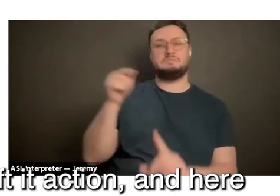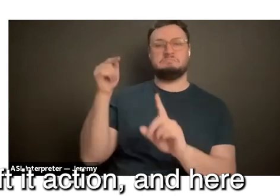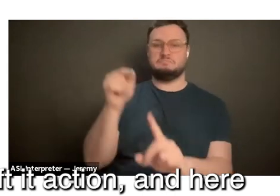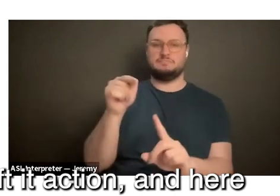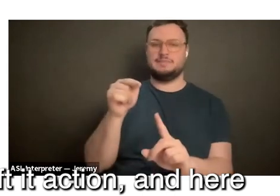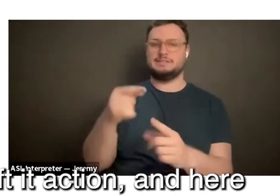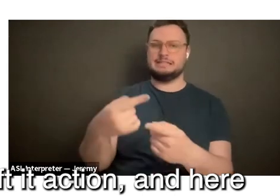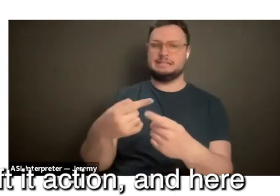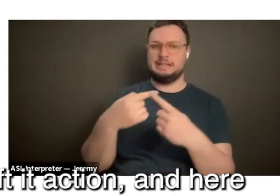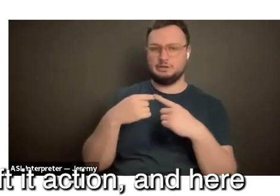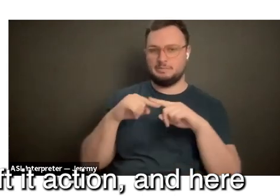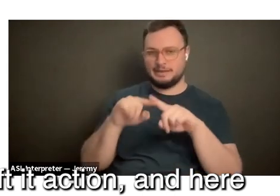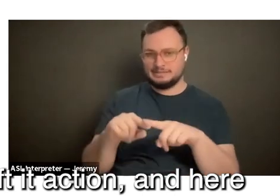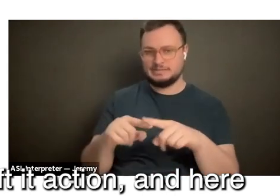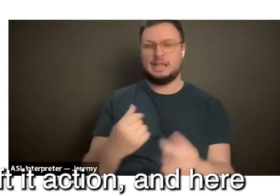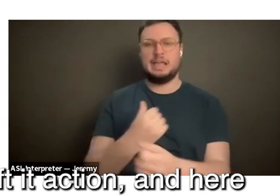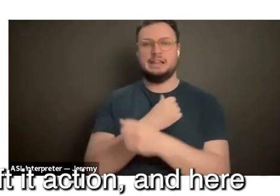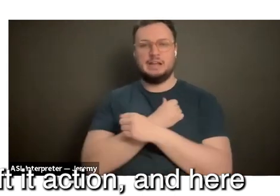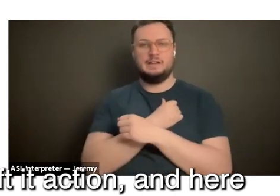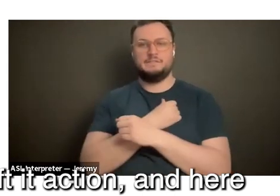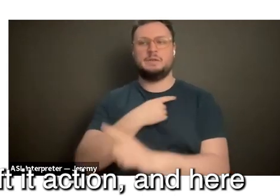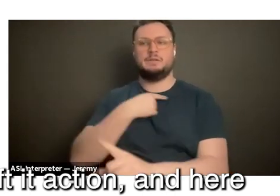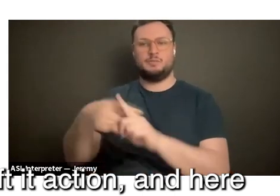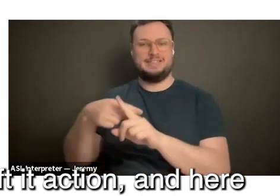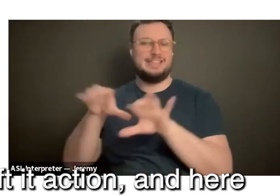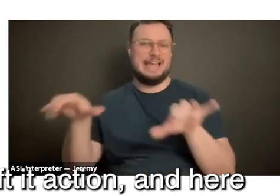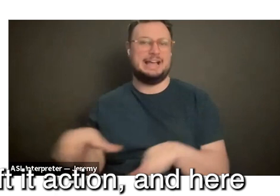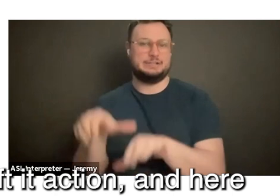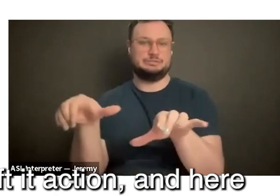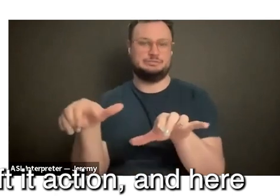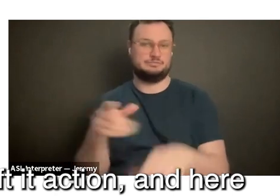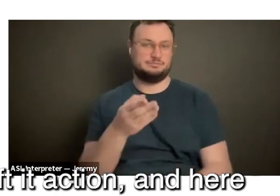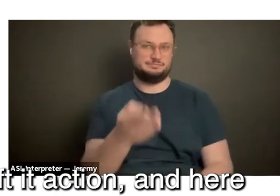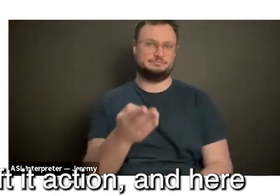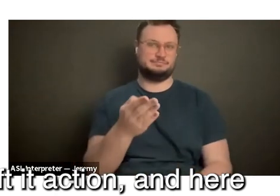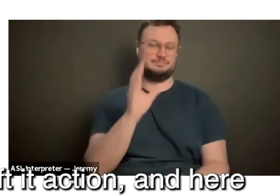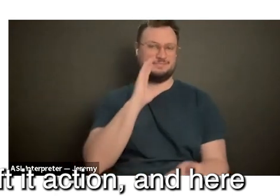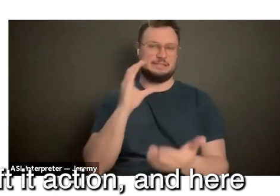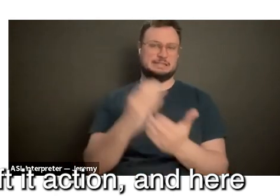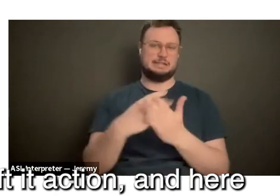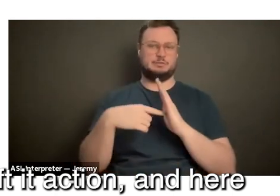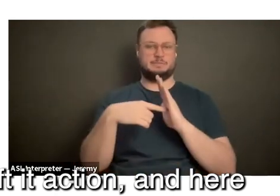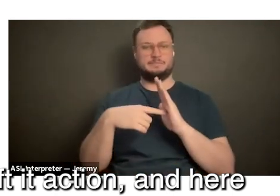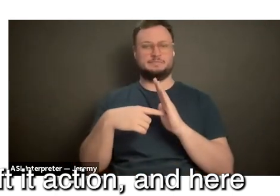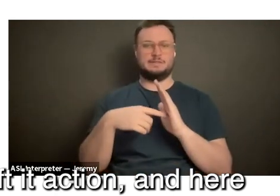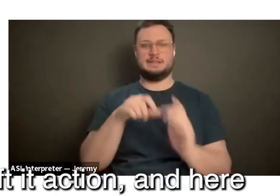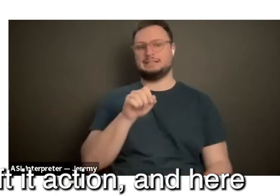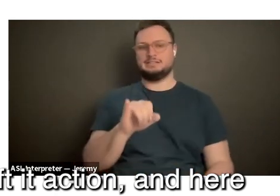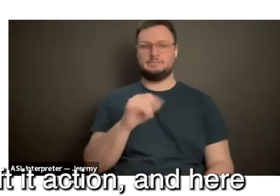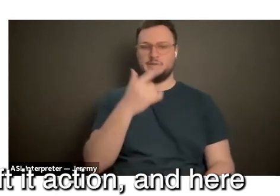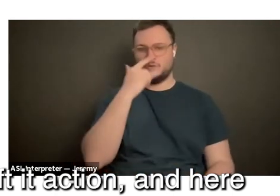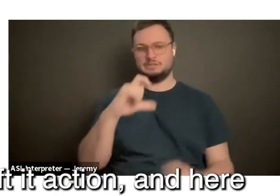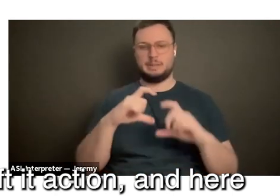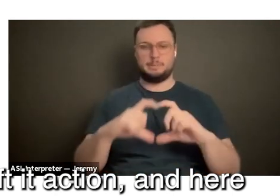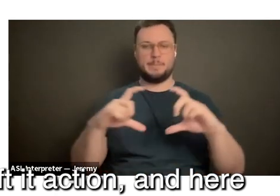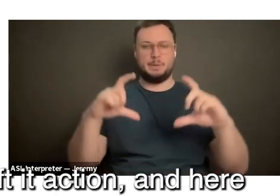and love in action. And here we have a diagram that represents access intimacy to interdependence and